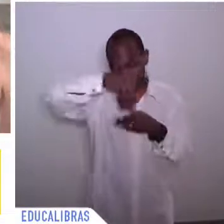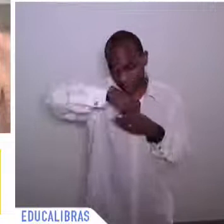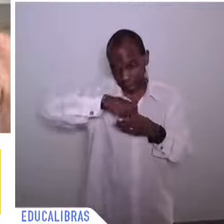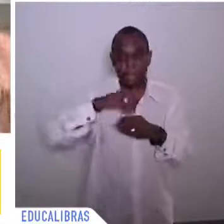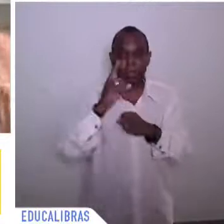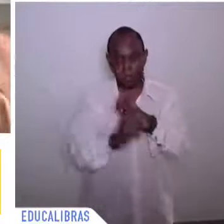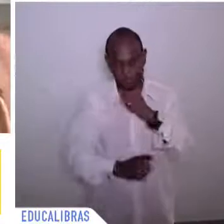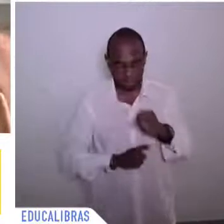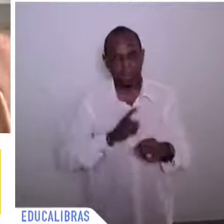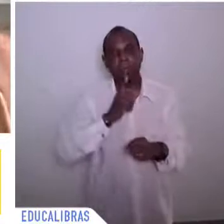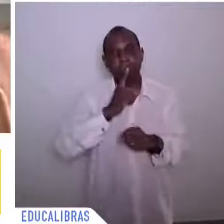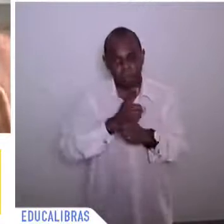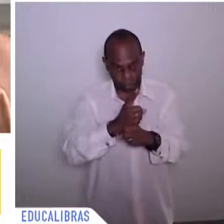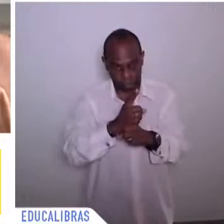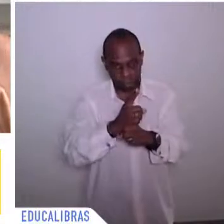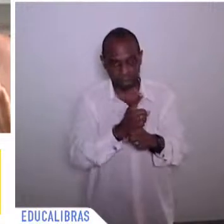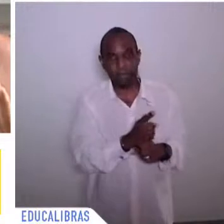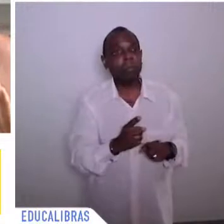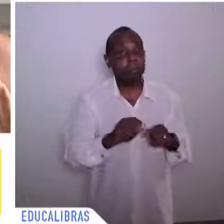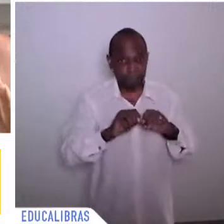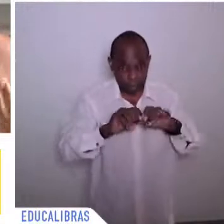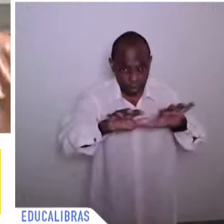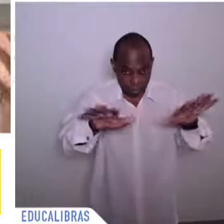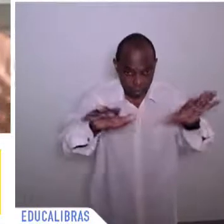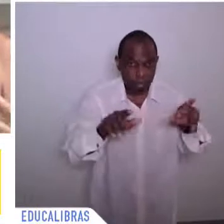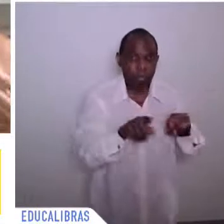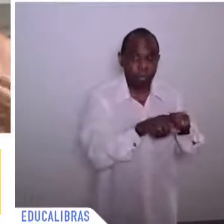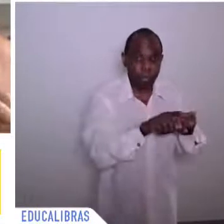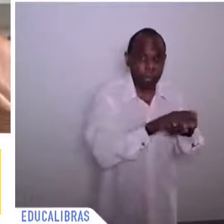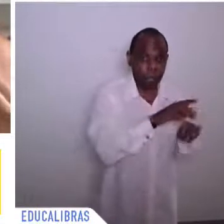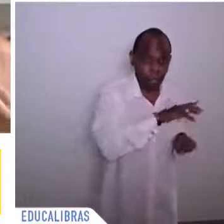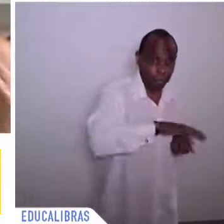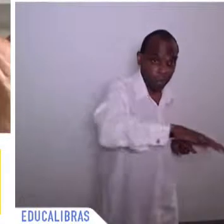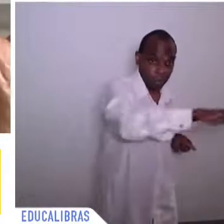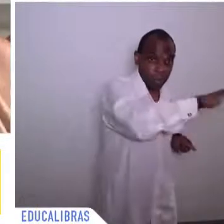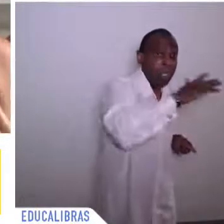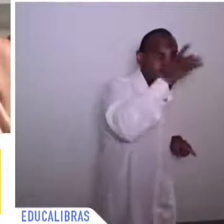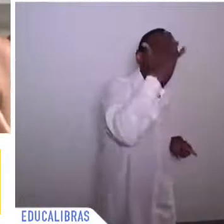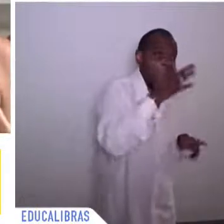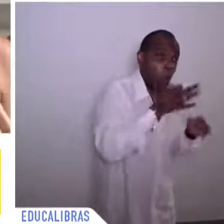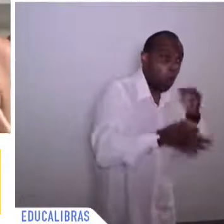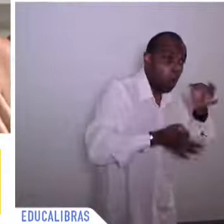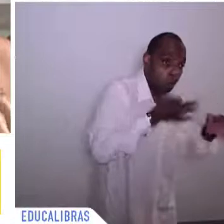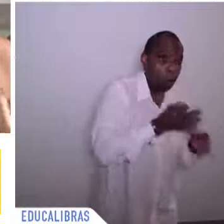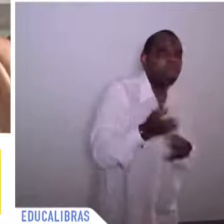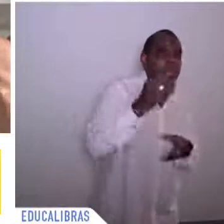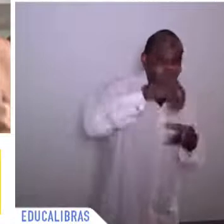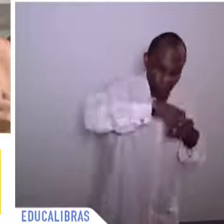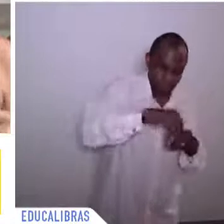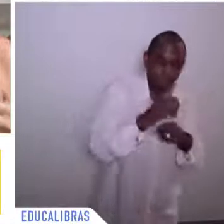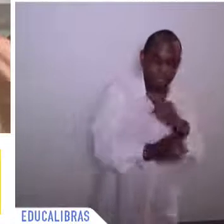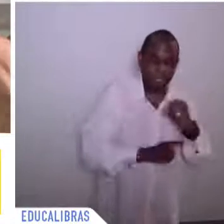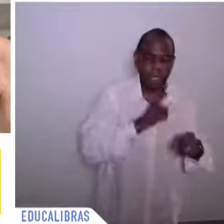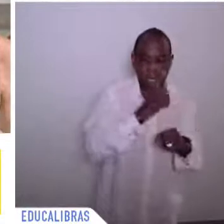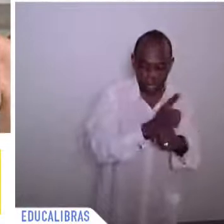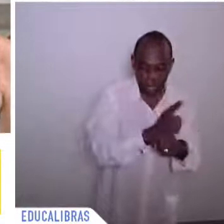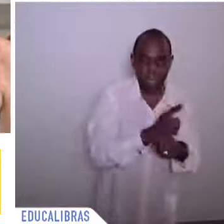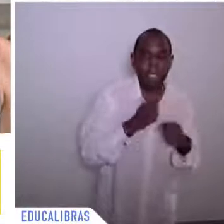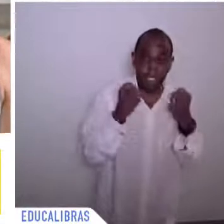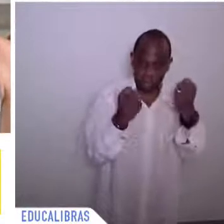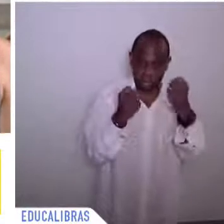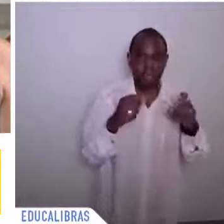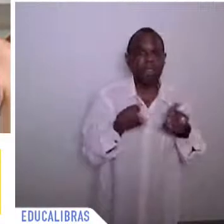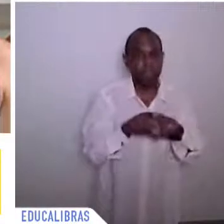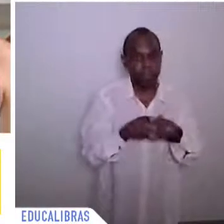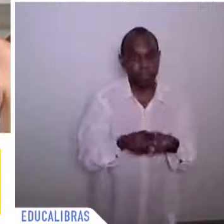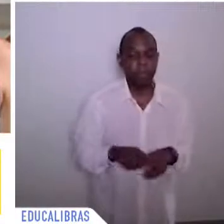minority groups, to bring their voices to the political sphere is important. And I think that it's very